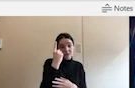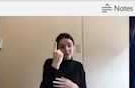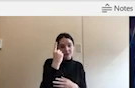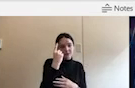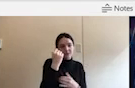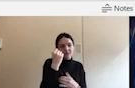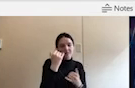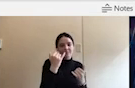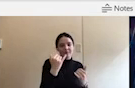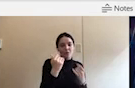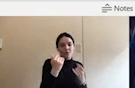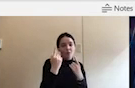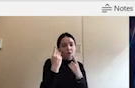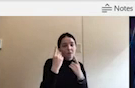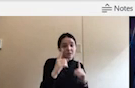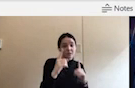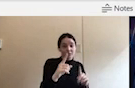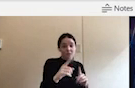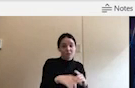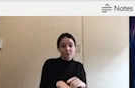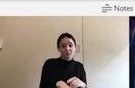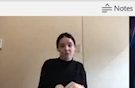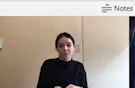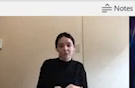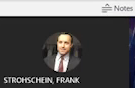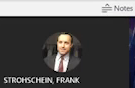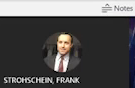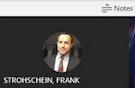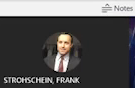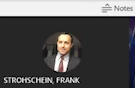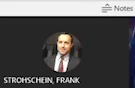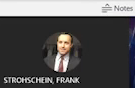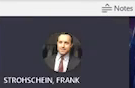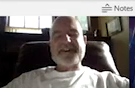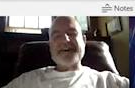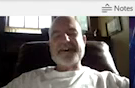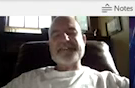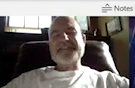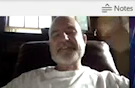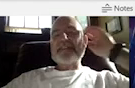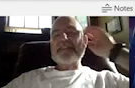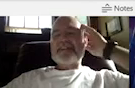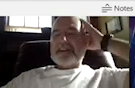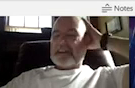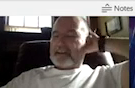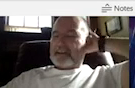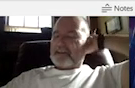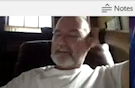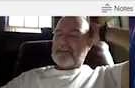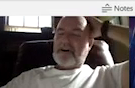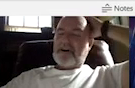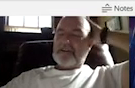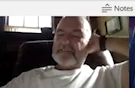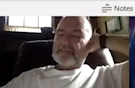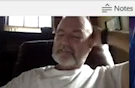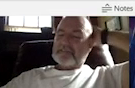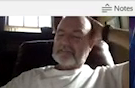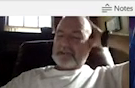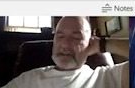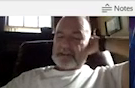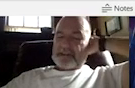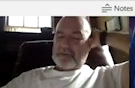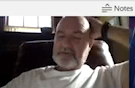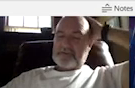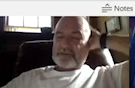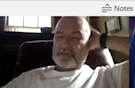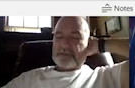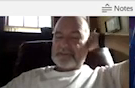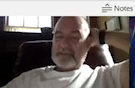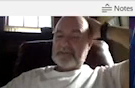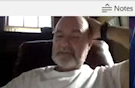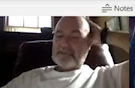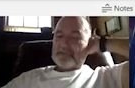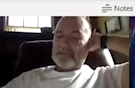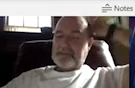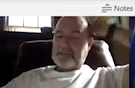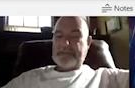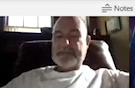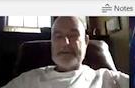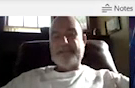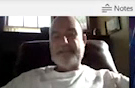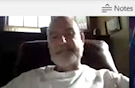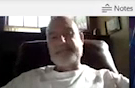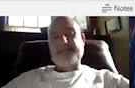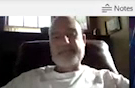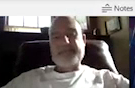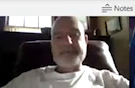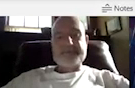39 ways didn't work. Number 40 worked. So This is Scott. Wow. In art, and I suppose to a certain extent